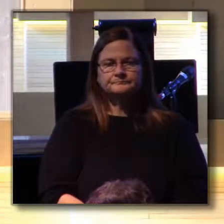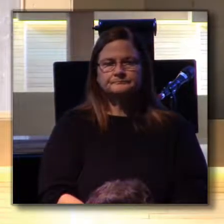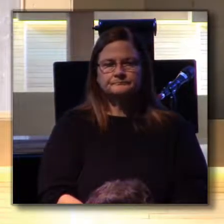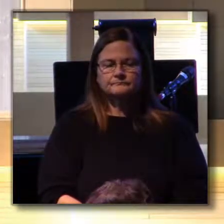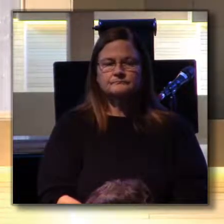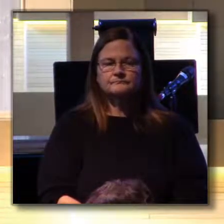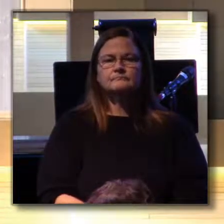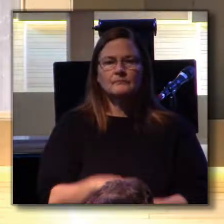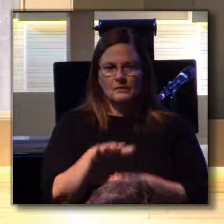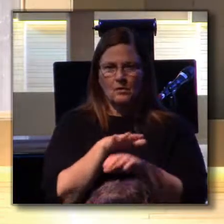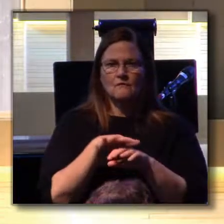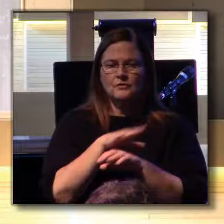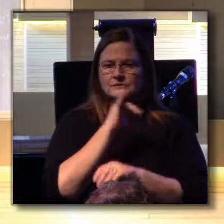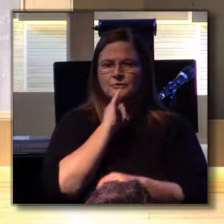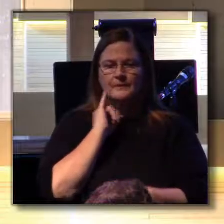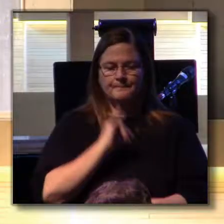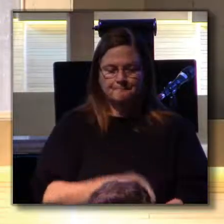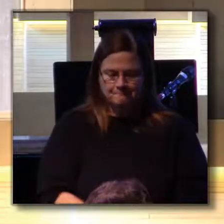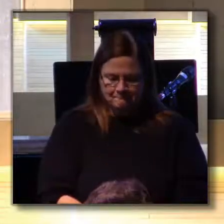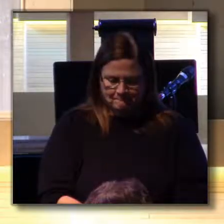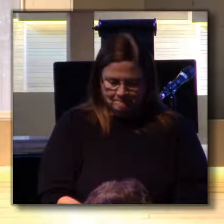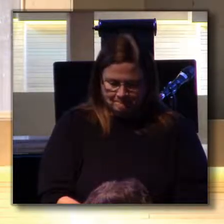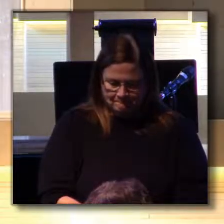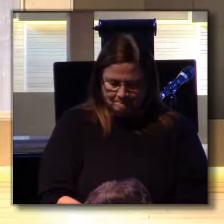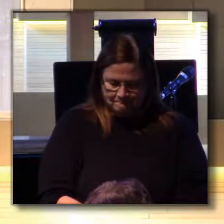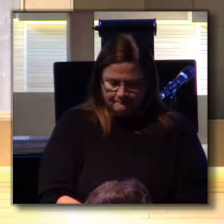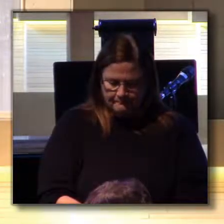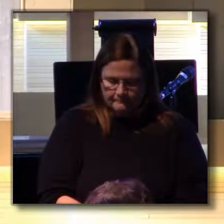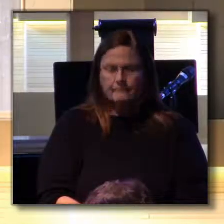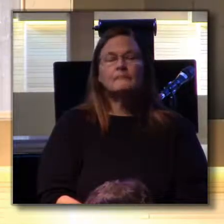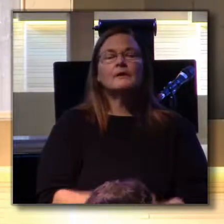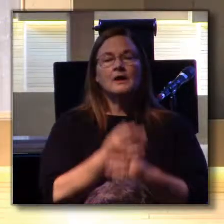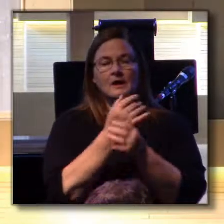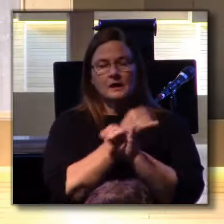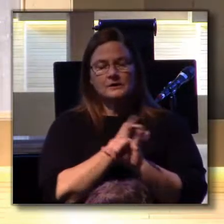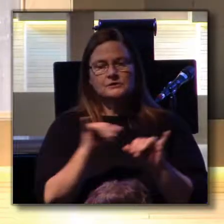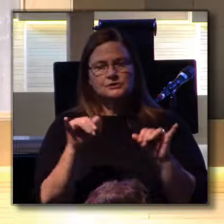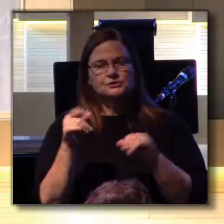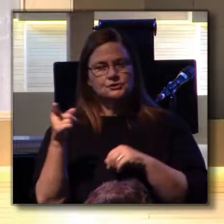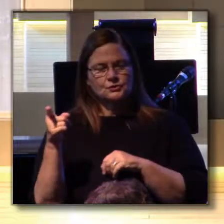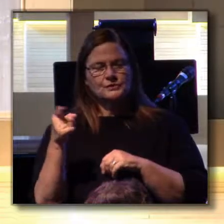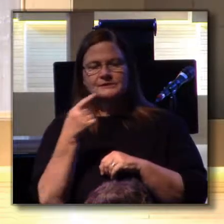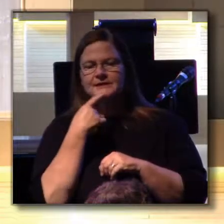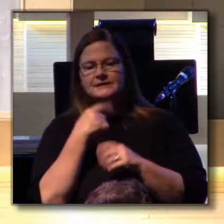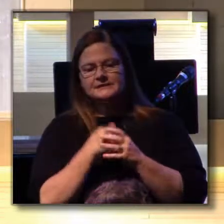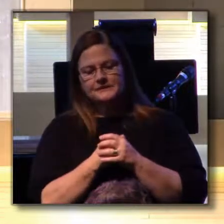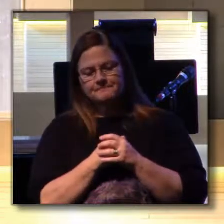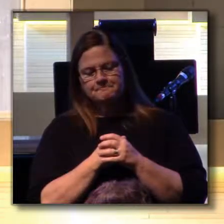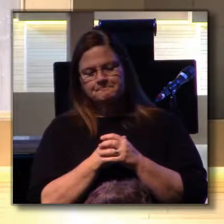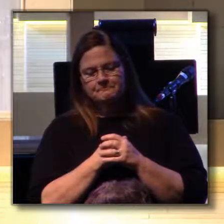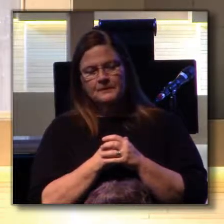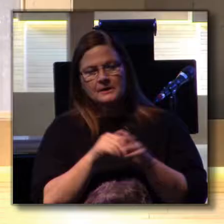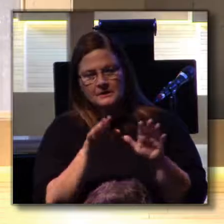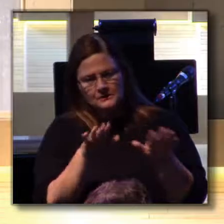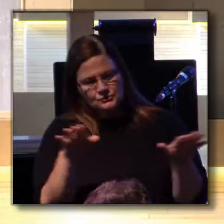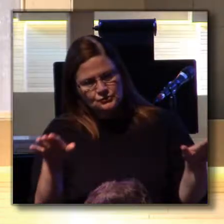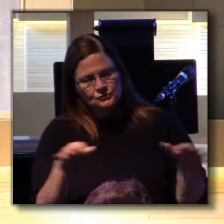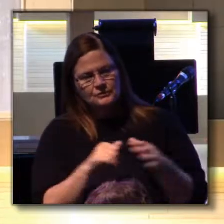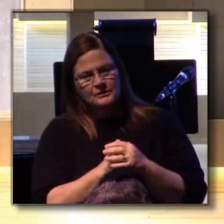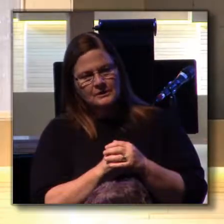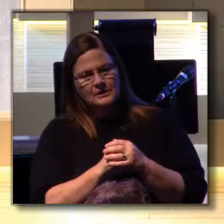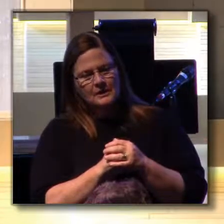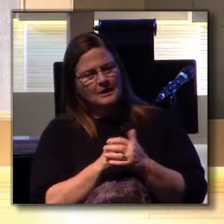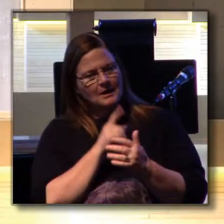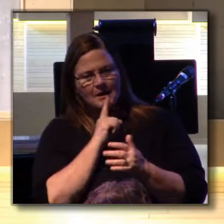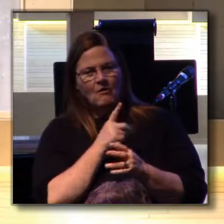Israel. And Yeshua goes on and he says, children, how hard it is to enter the kingdom of